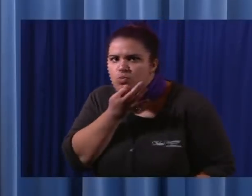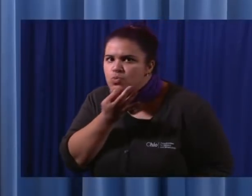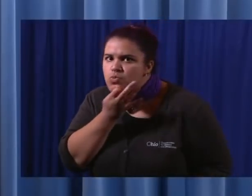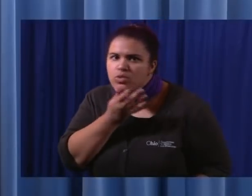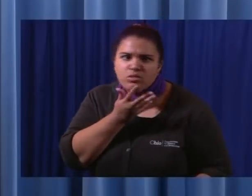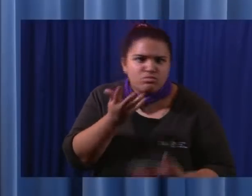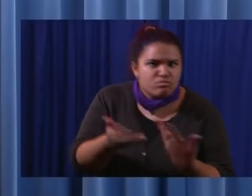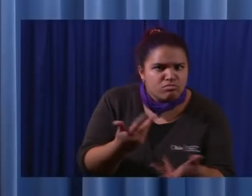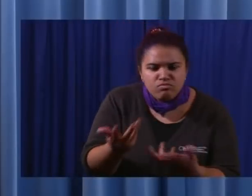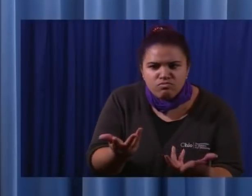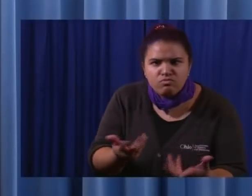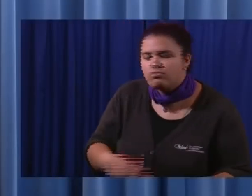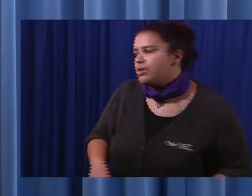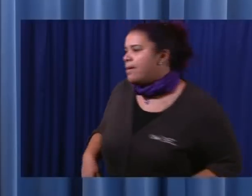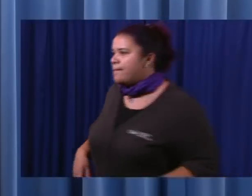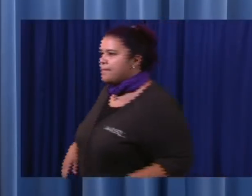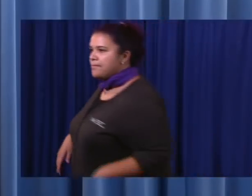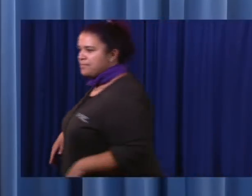testing.